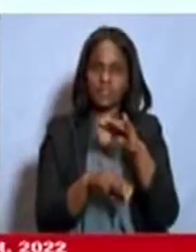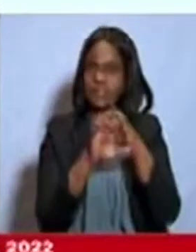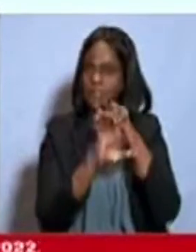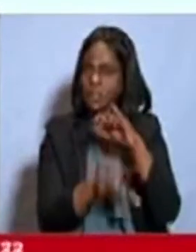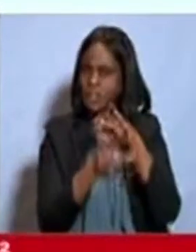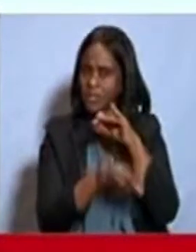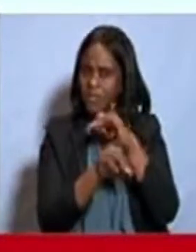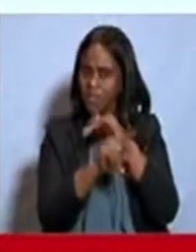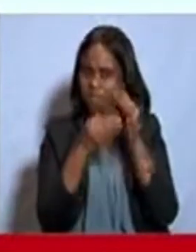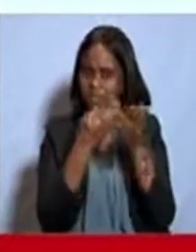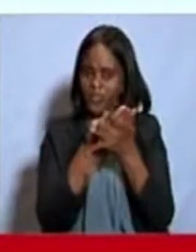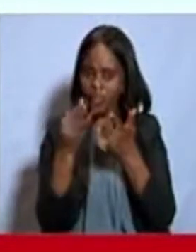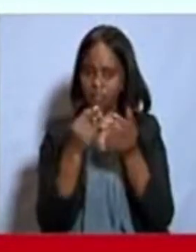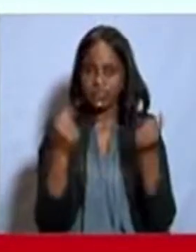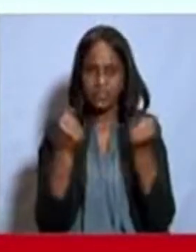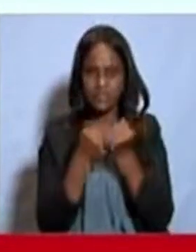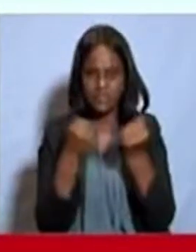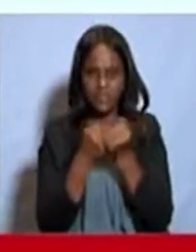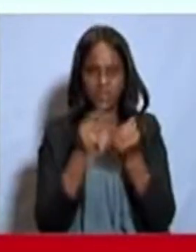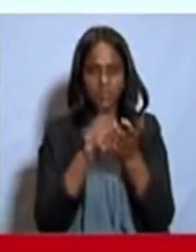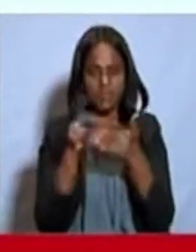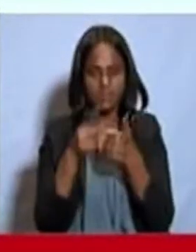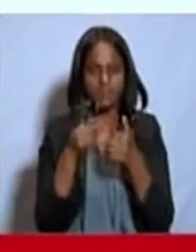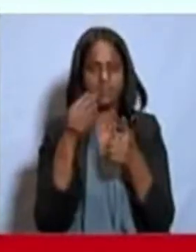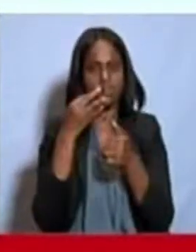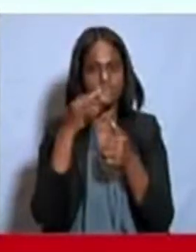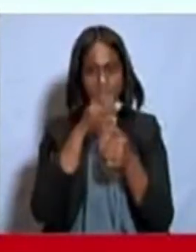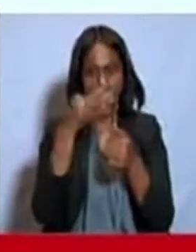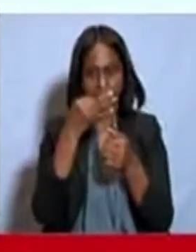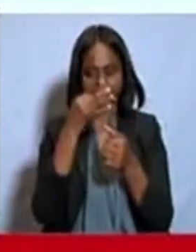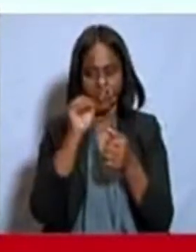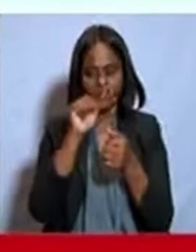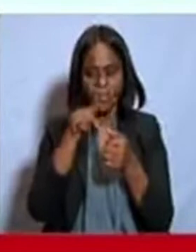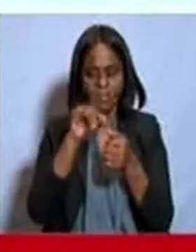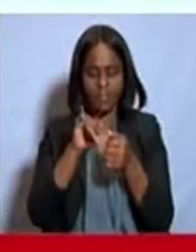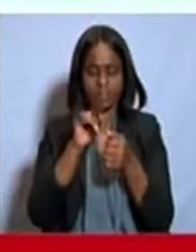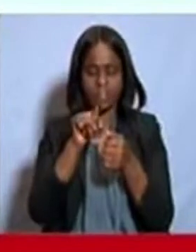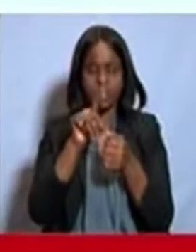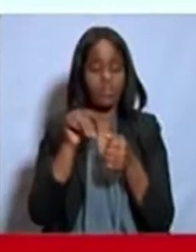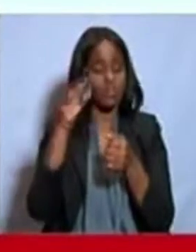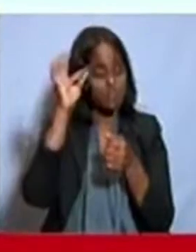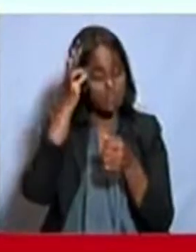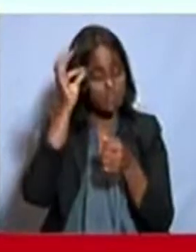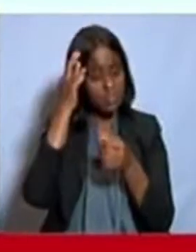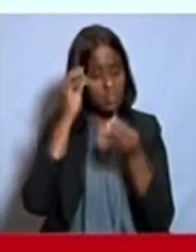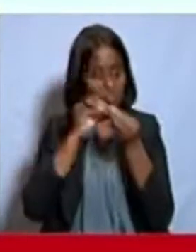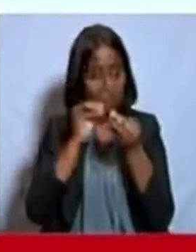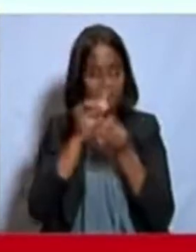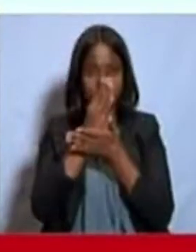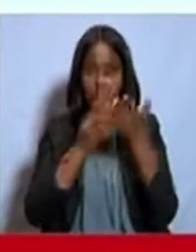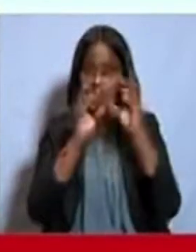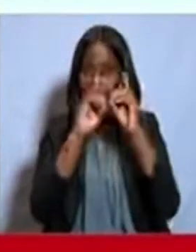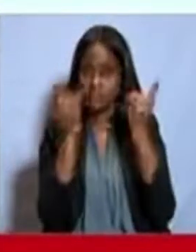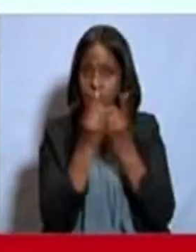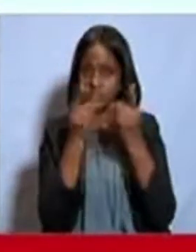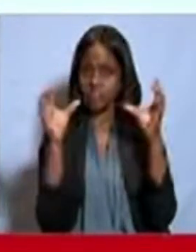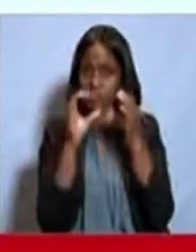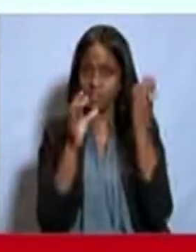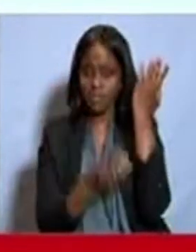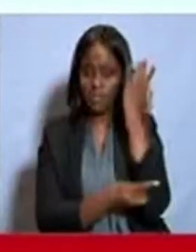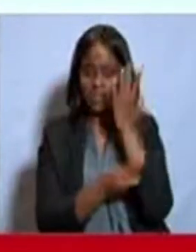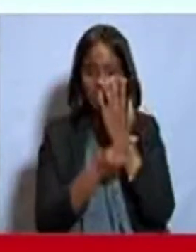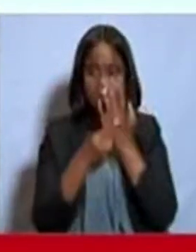the Food Input Support Program, FSIP. In this regard, it may be noted that some district community